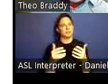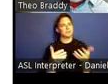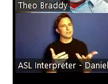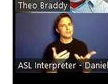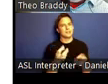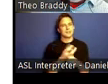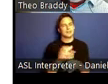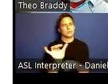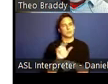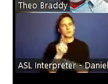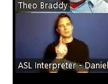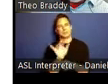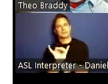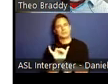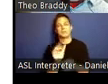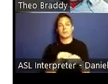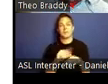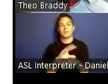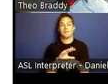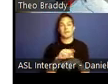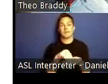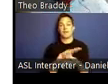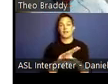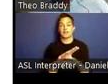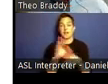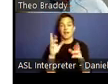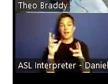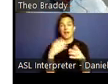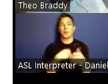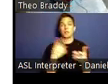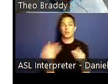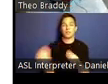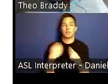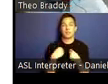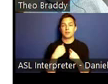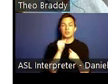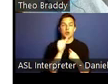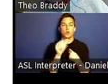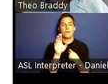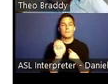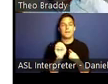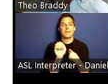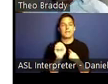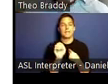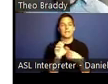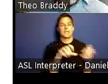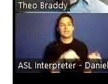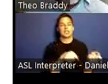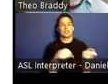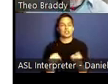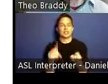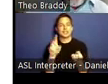think the advice that I would have hoped someone would have given me would be, don't be deterred. Theo, how about